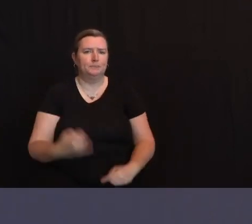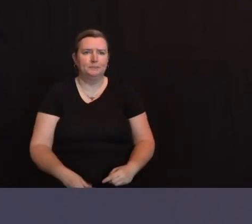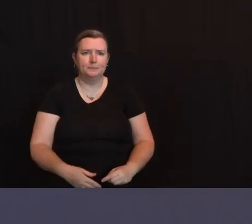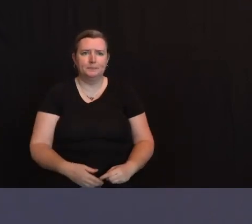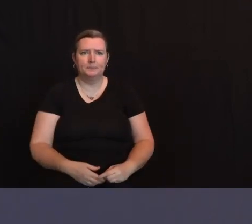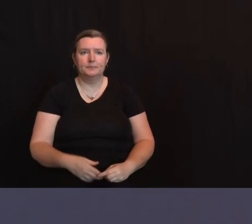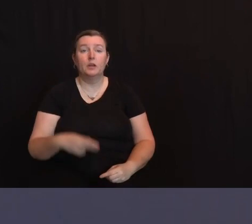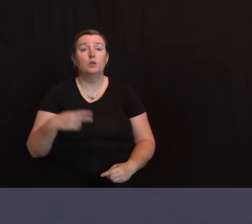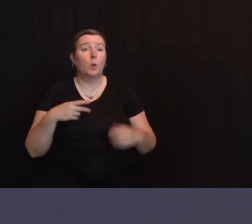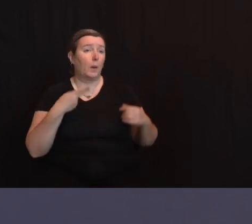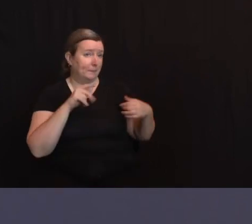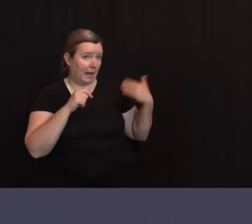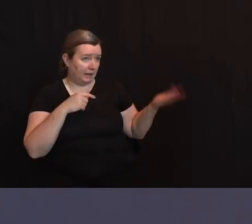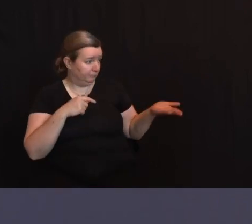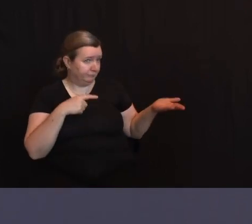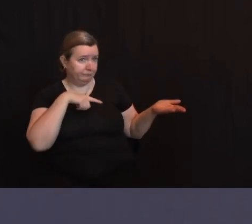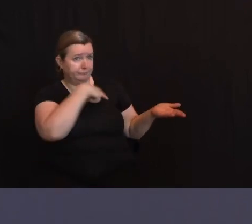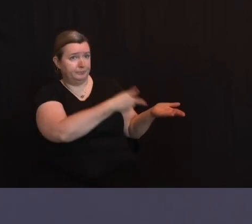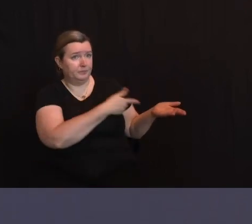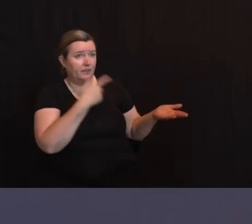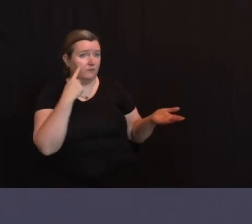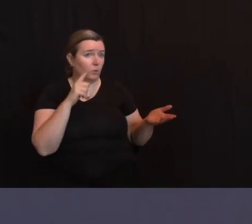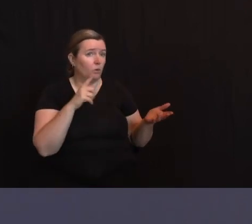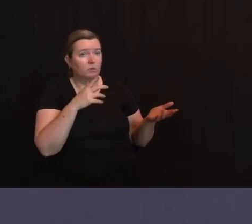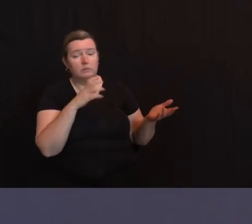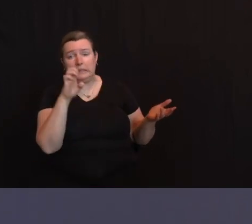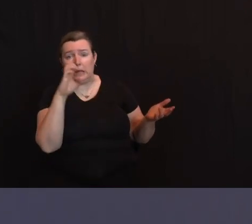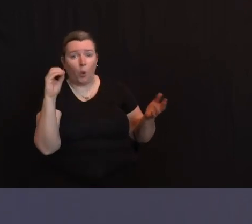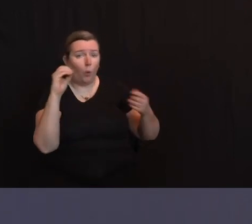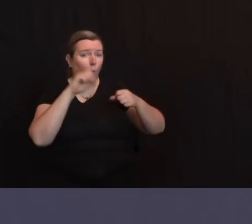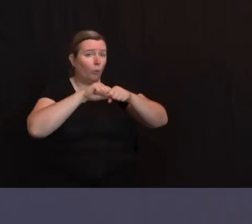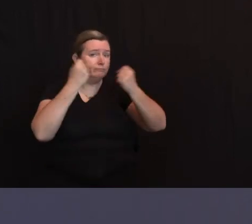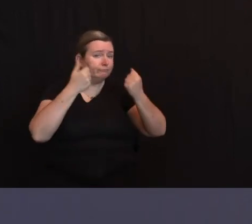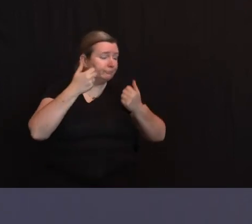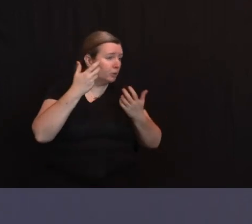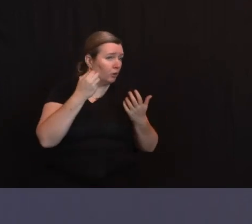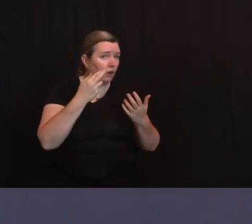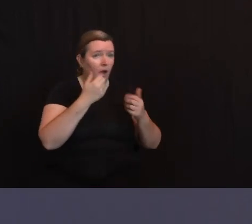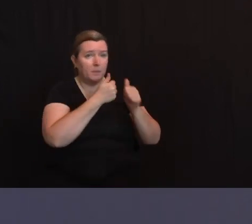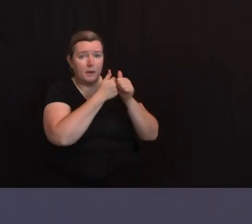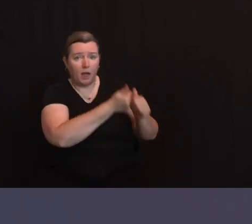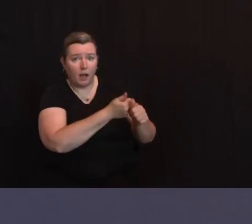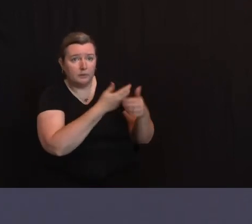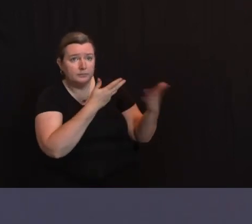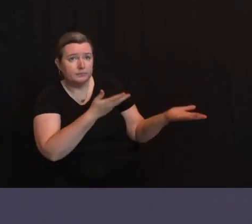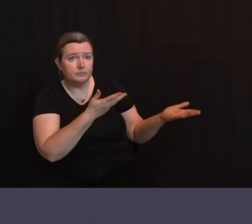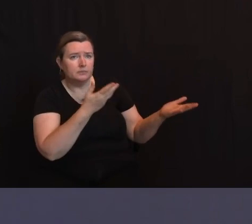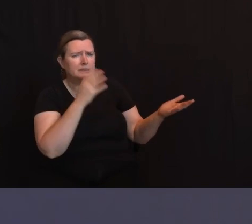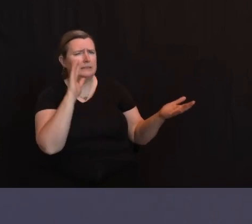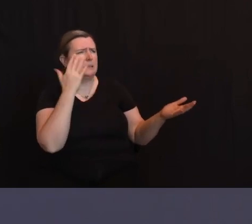as just as we've discussed lately, there's a lot of noise in the system in terms of